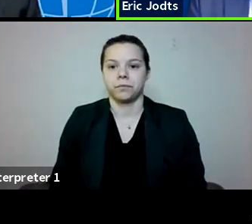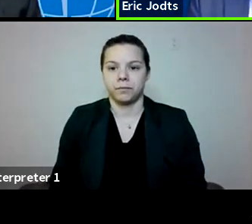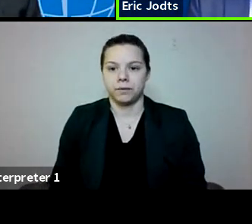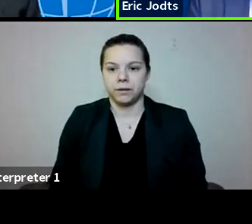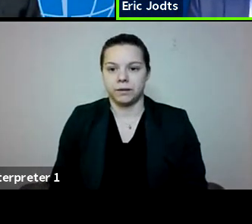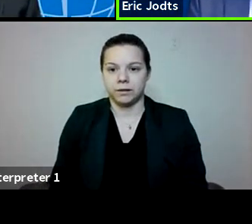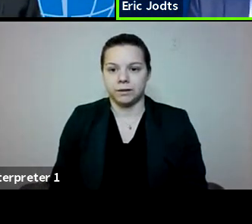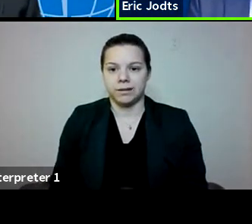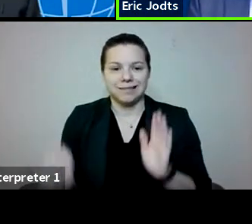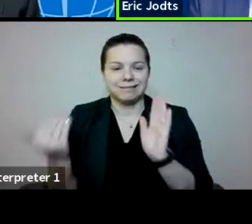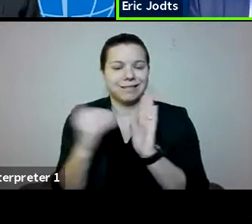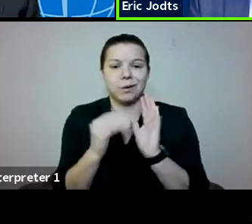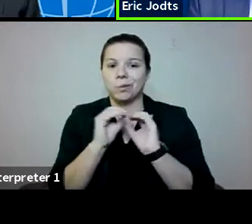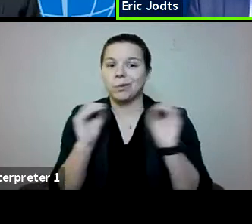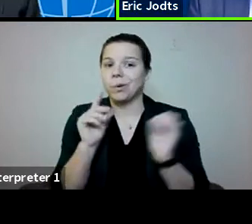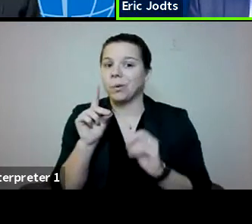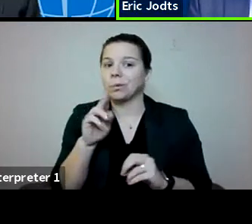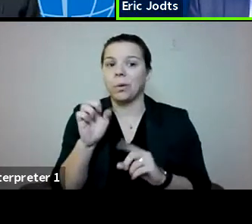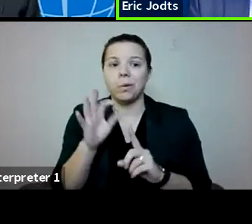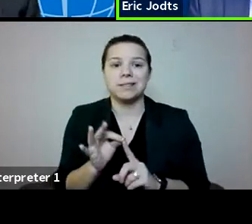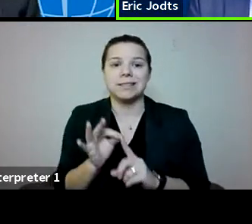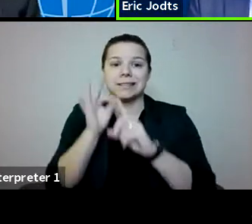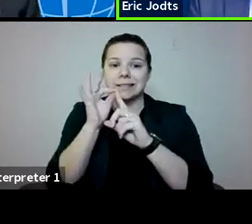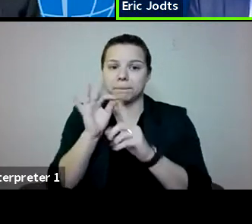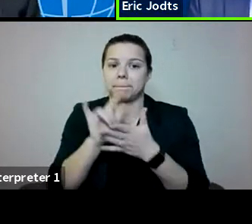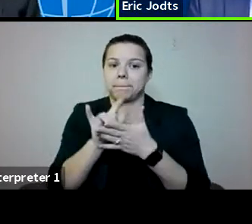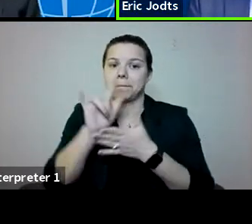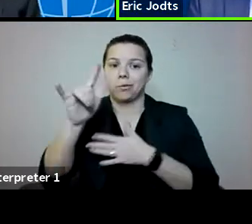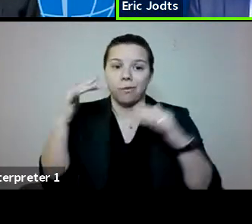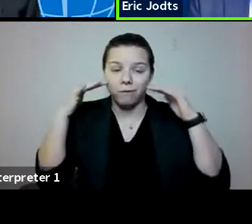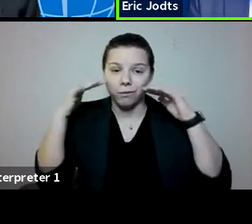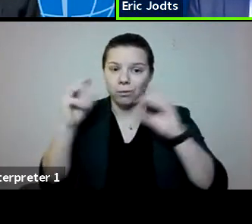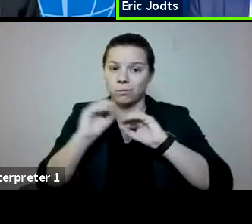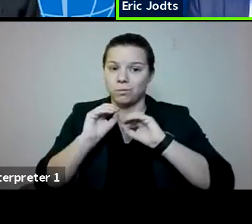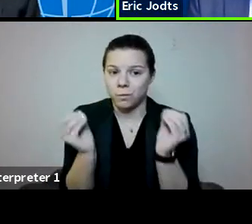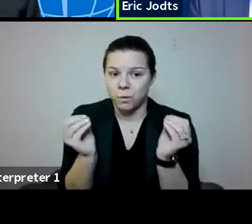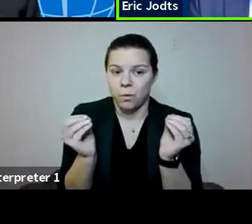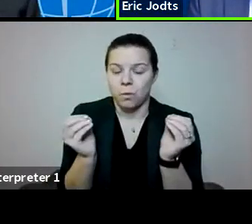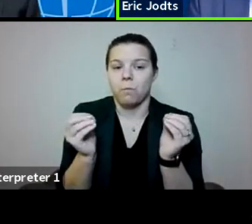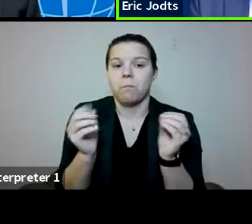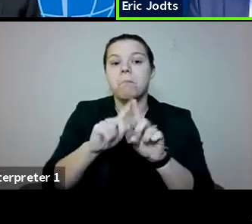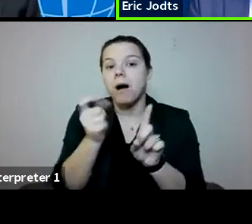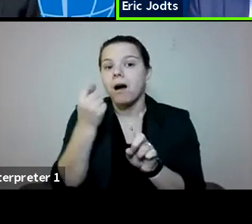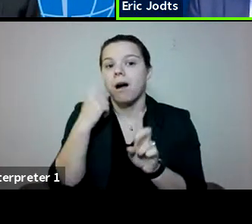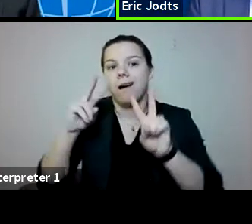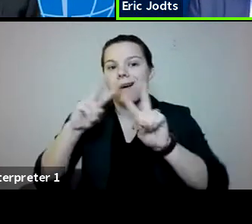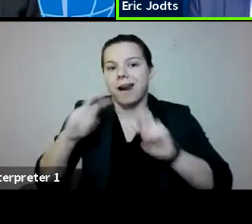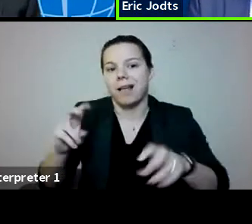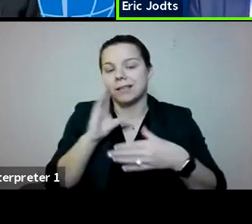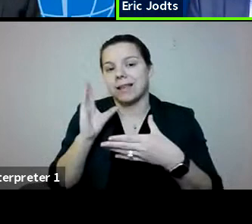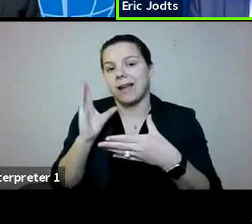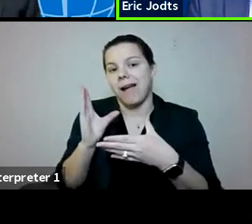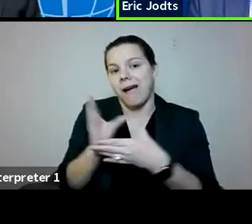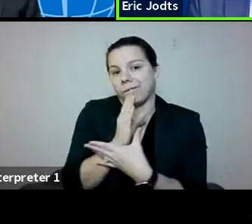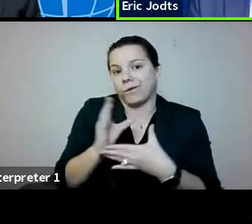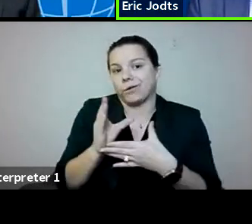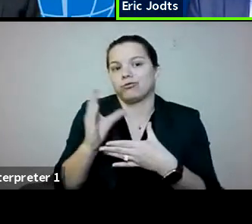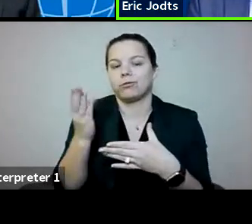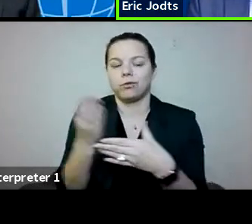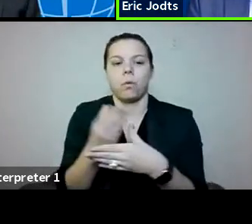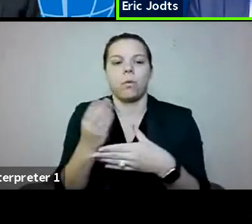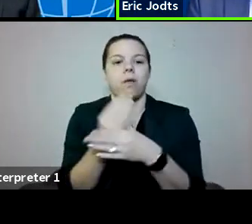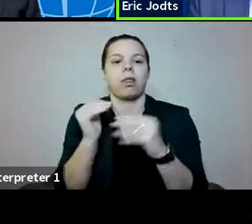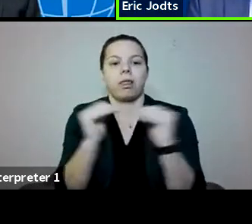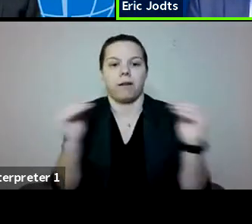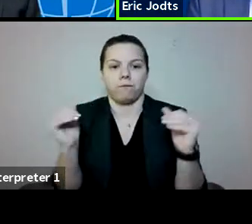don't have dose for any of the other ones other than aircraft noise, but we did analyze the average annoyance level across all